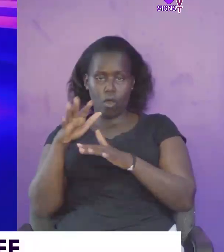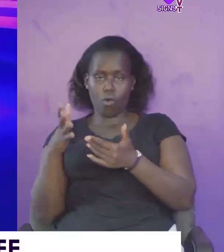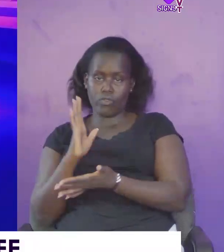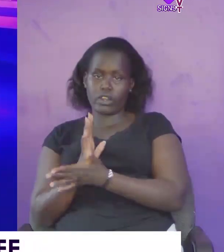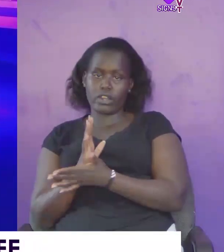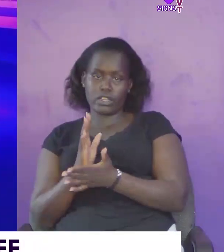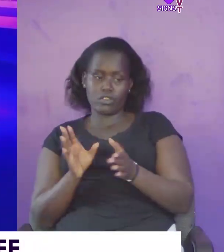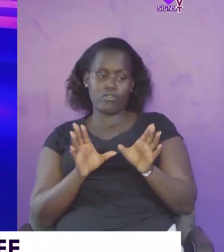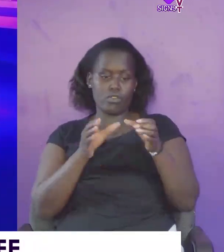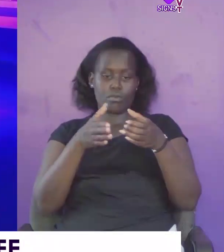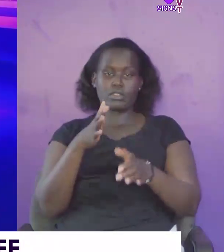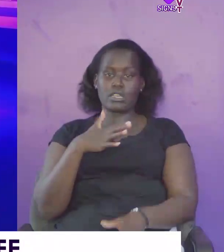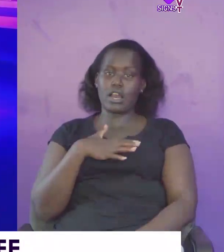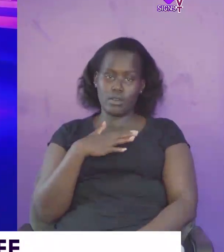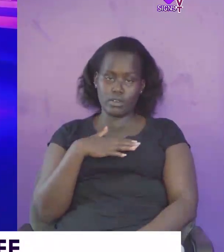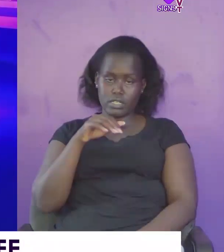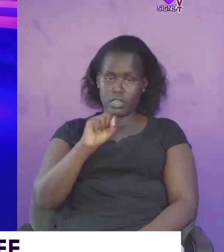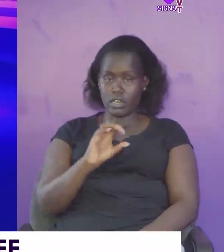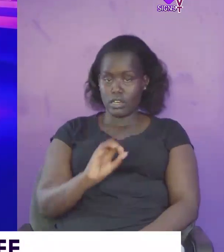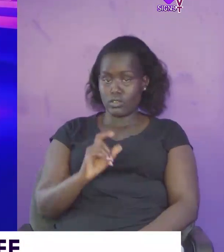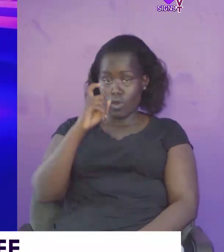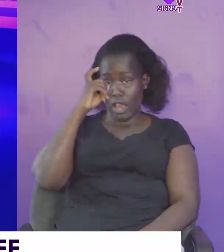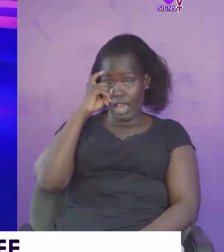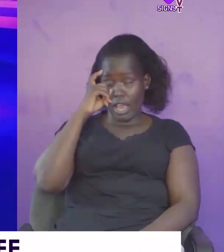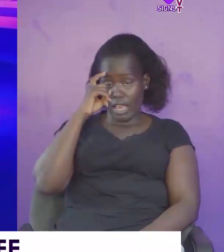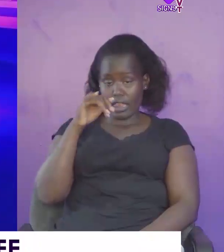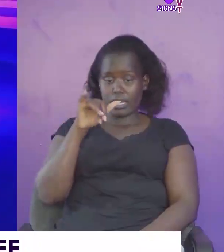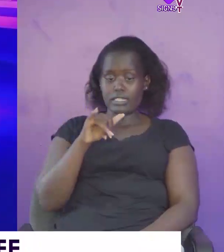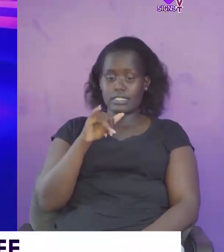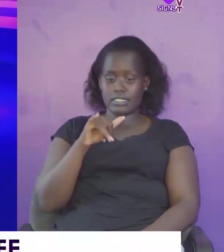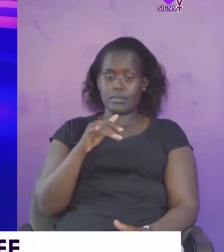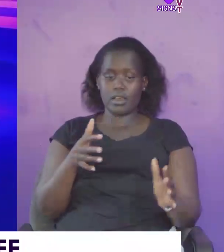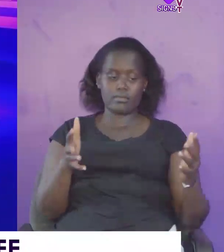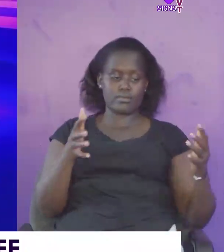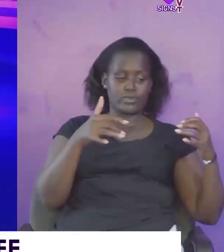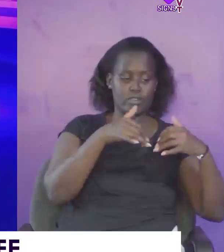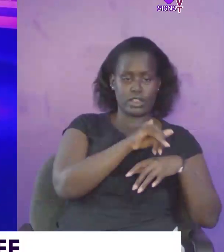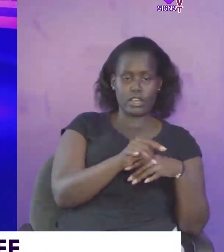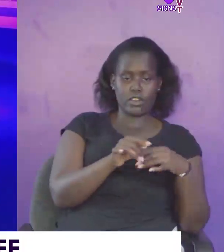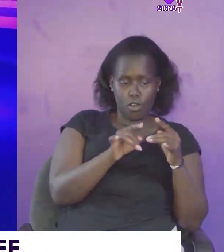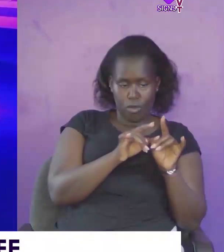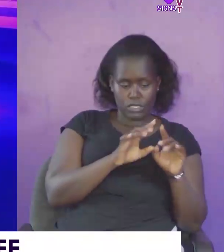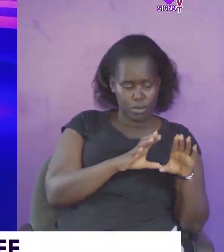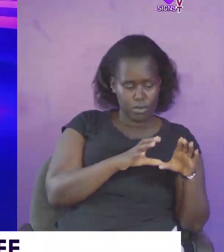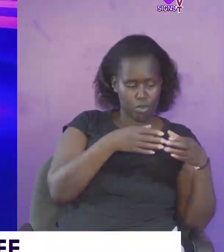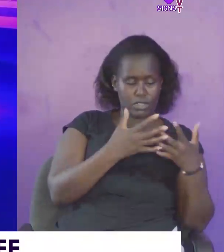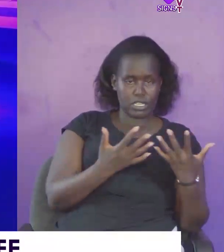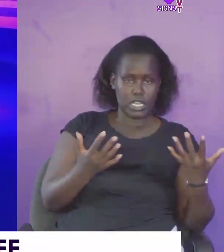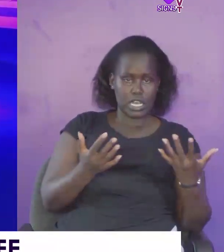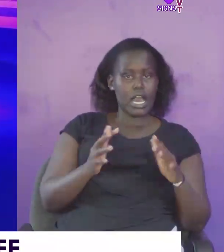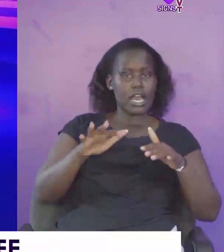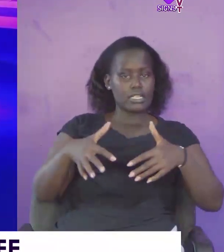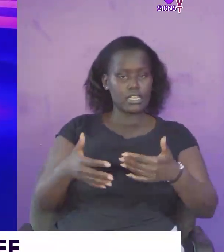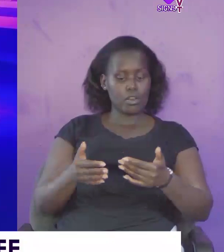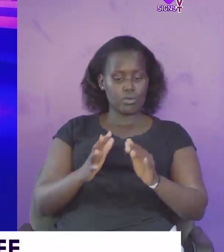community. Yeah. So I think even in the form of that gathering, of that communal being, is Yeah. a form of celebration. And